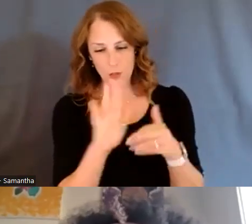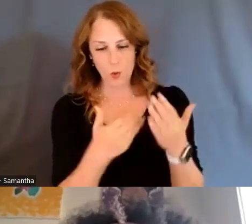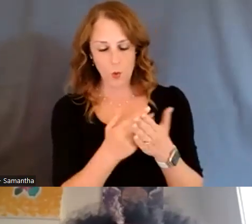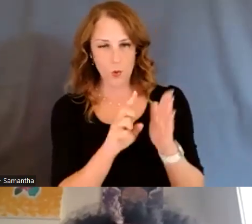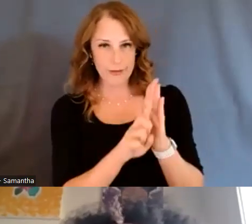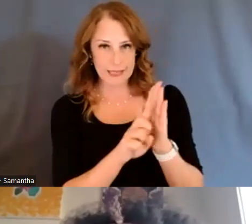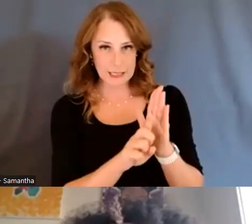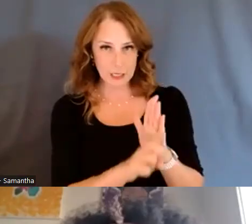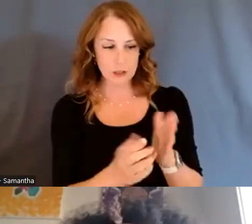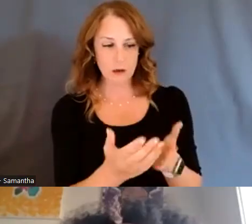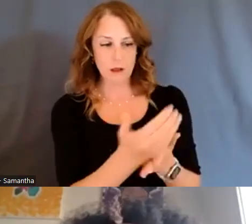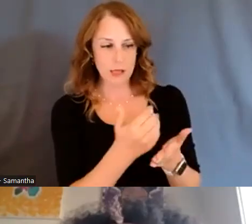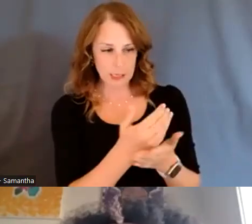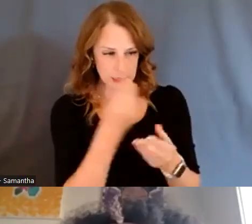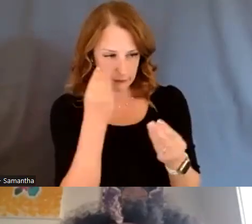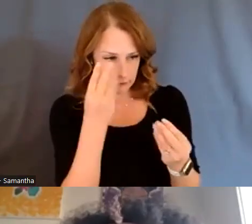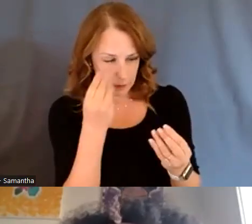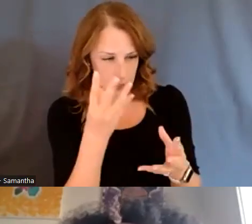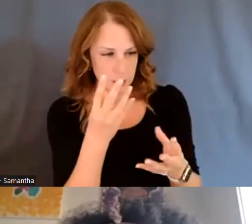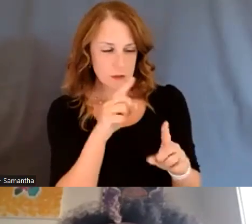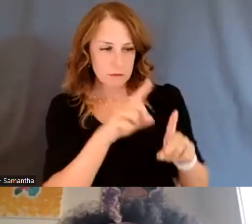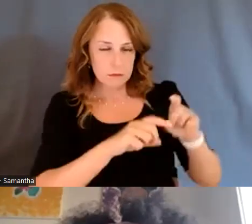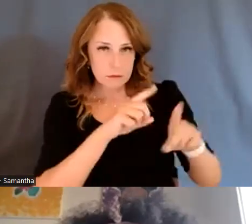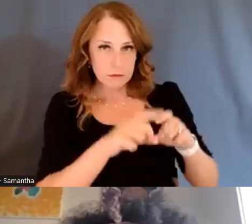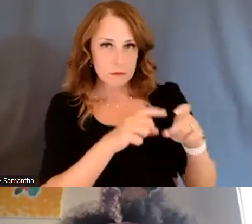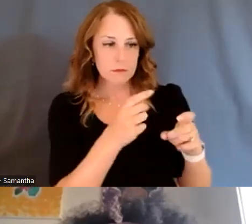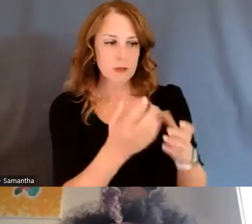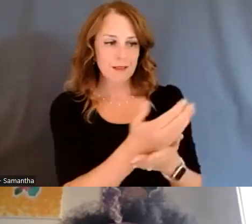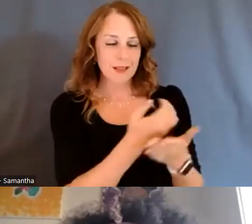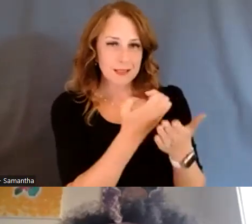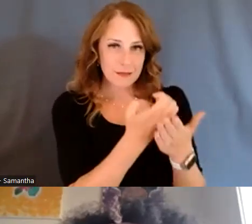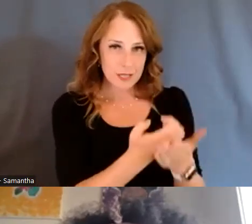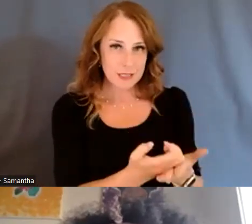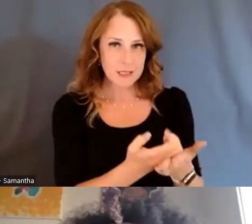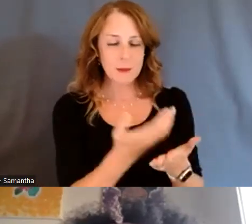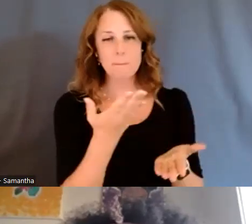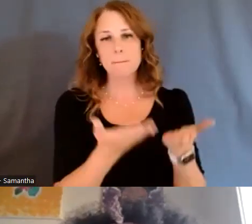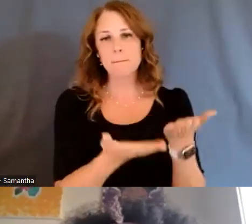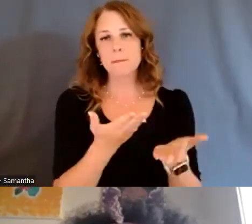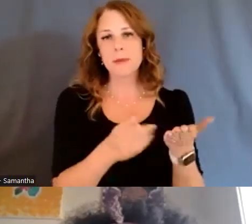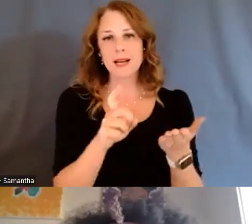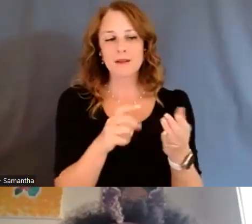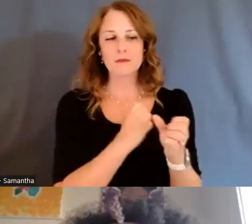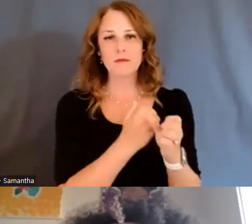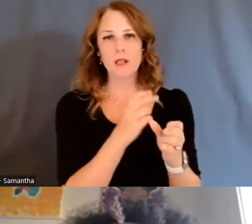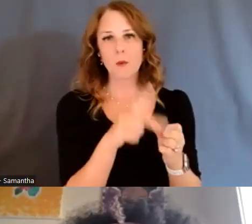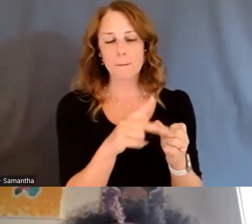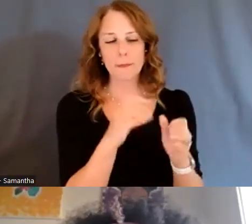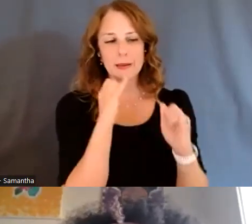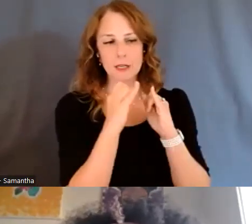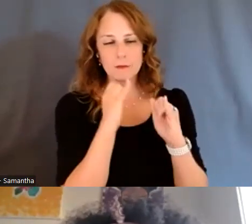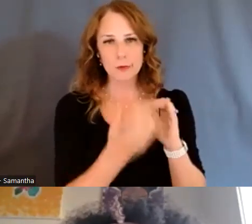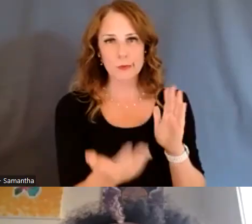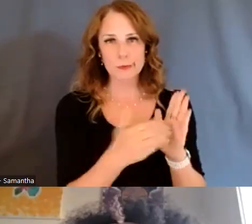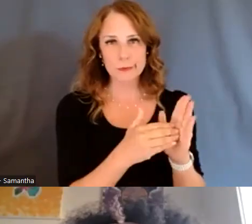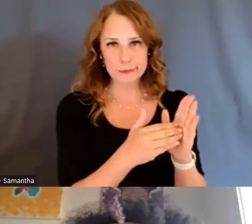we're collecting information and evidence, we may have to do follow-up interviews